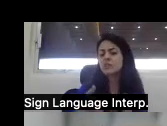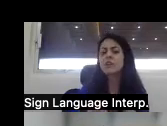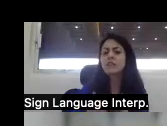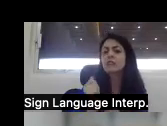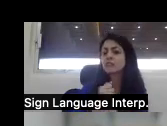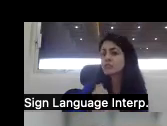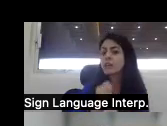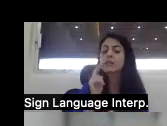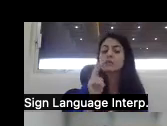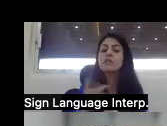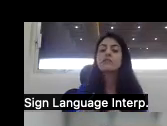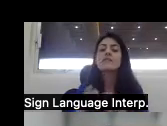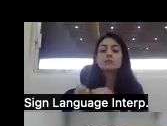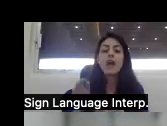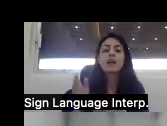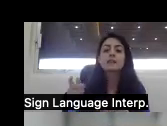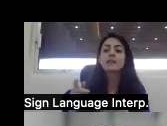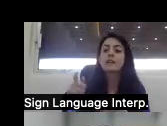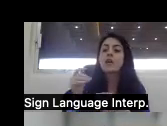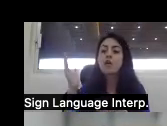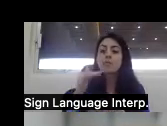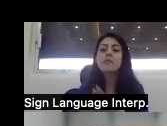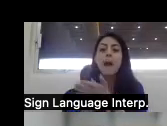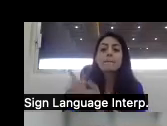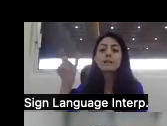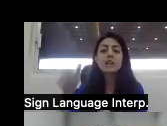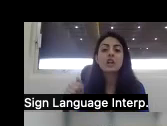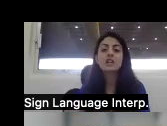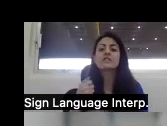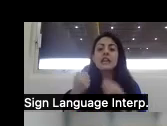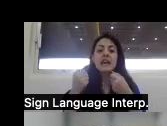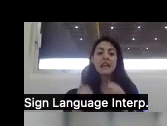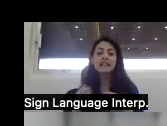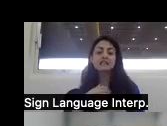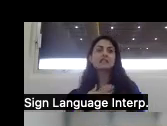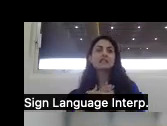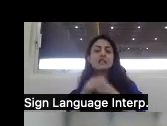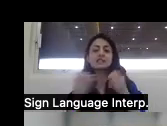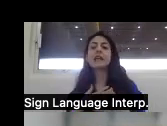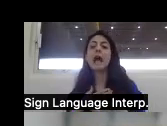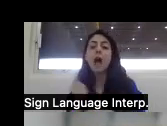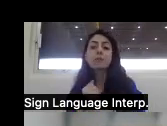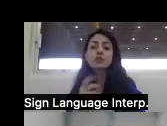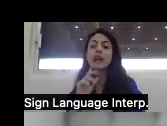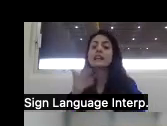generally not been very successful in most countries in the region, therefore reinforcing the lack of access to social